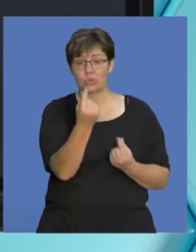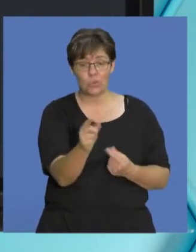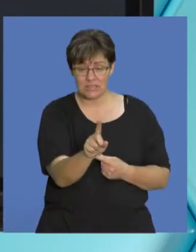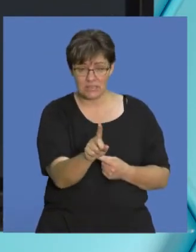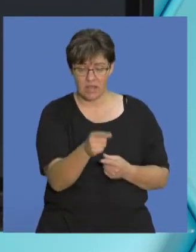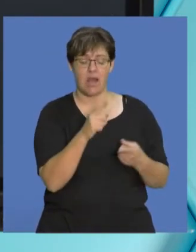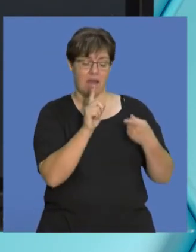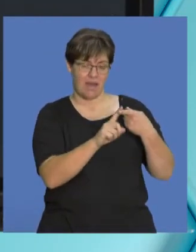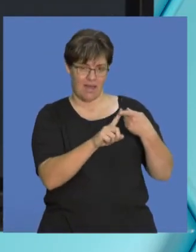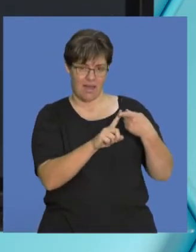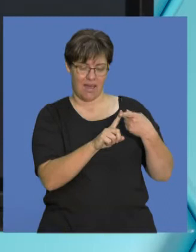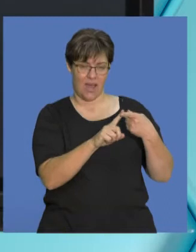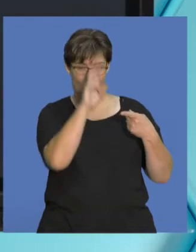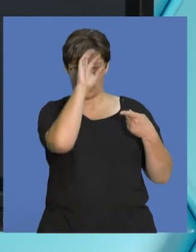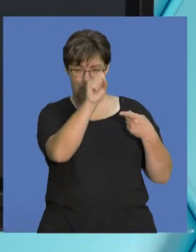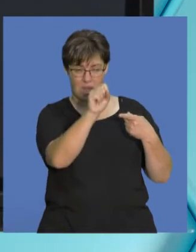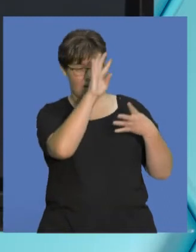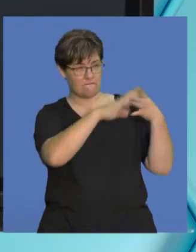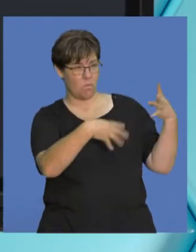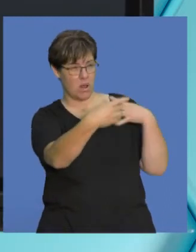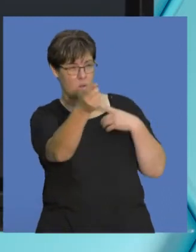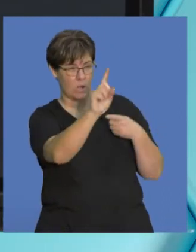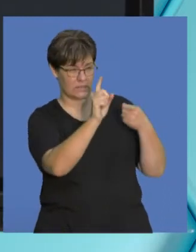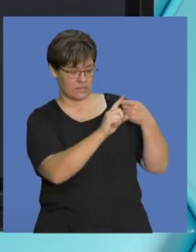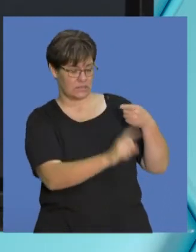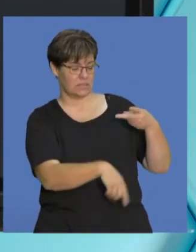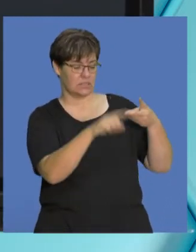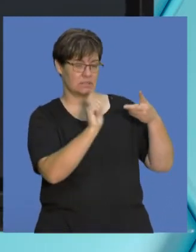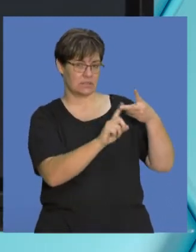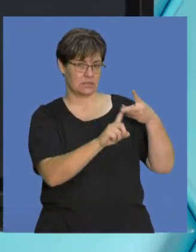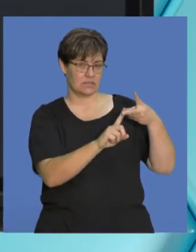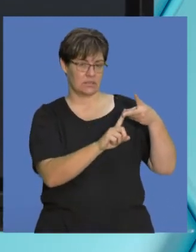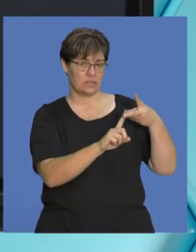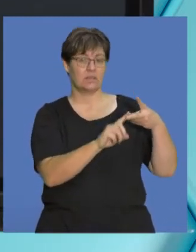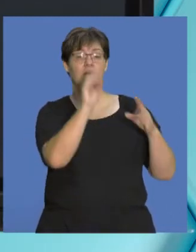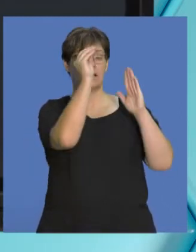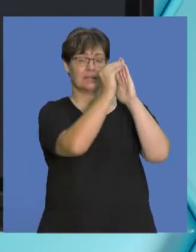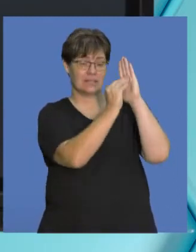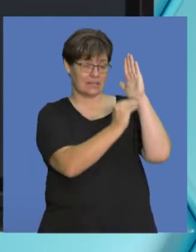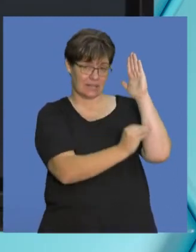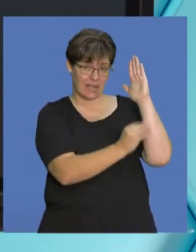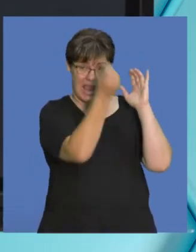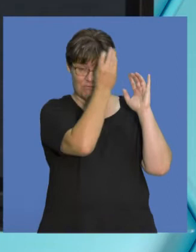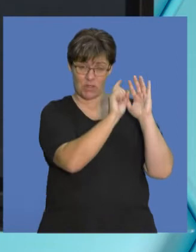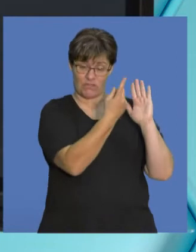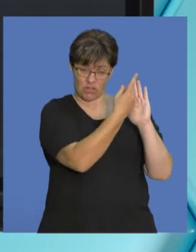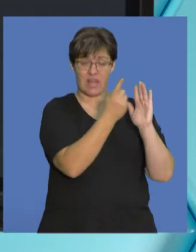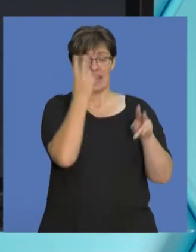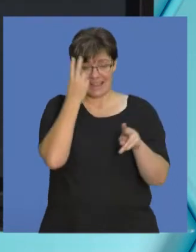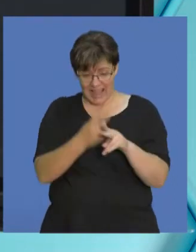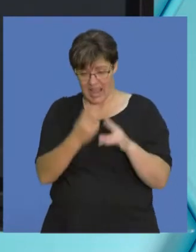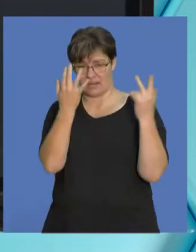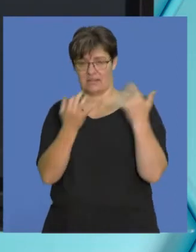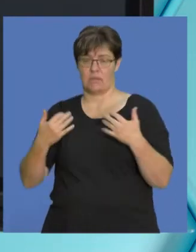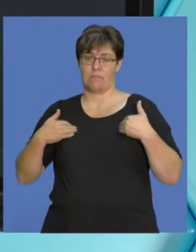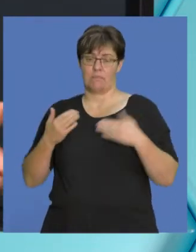you remember what your formula is. Number two, you always write down your data before you can perform any calculation,